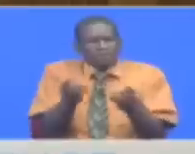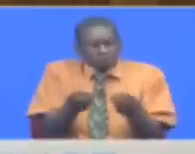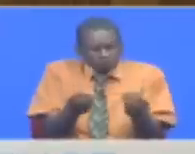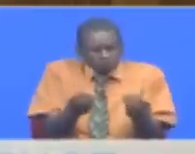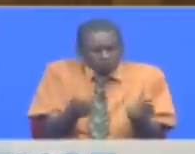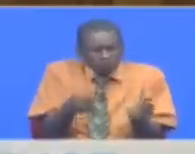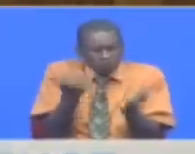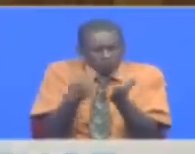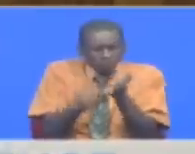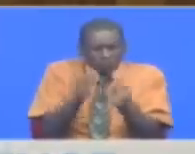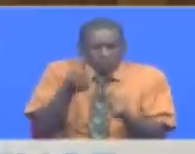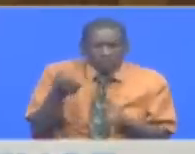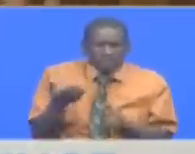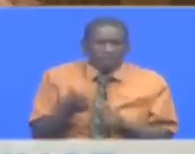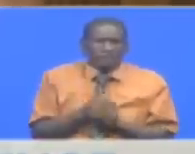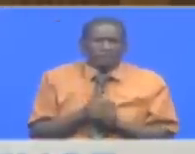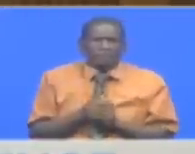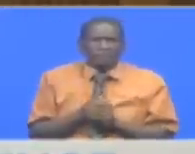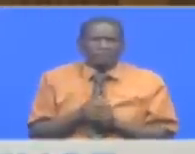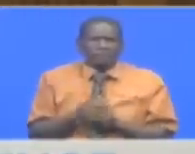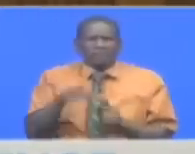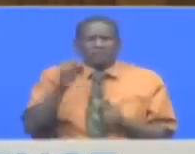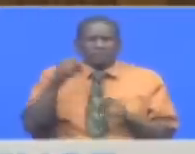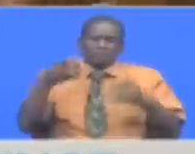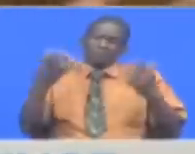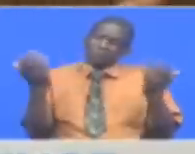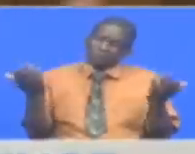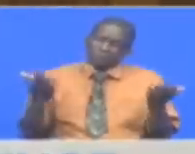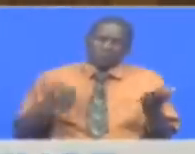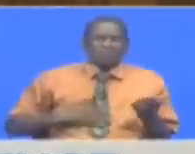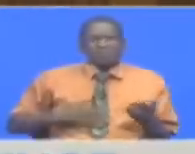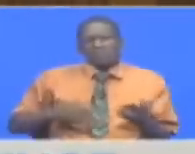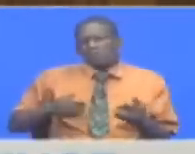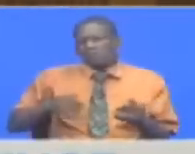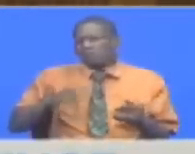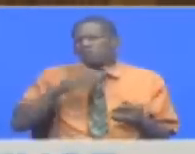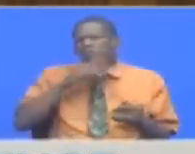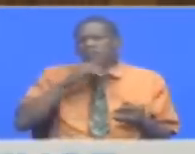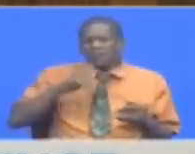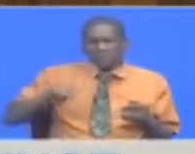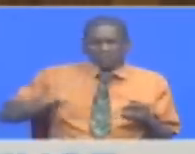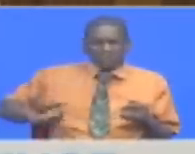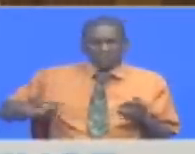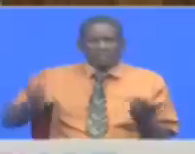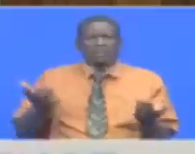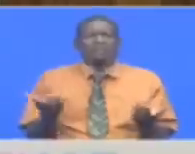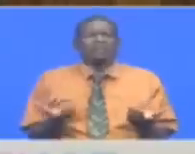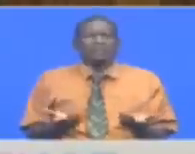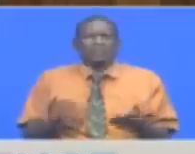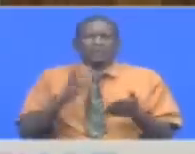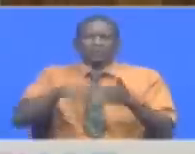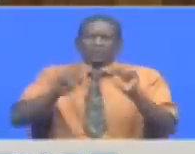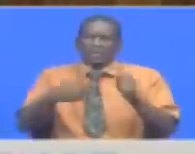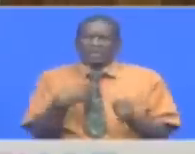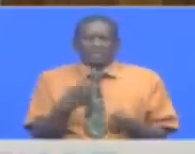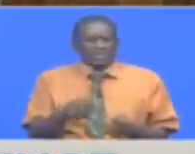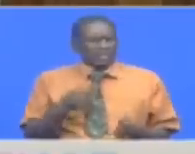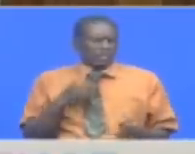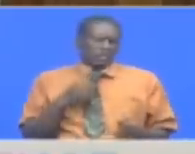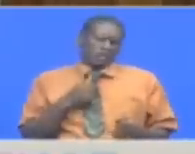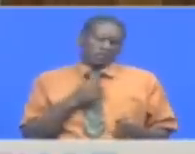problem facing a nation. So, ladies and gentlemen, all I can say is it is unfortunate.